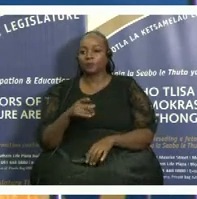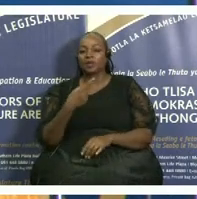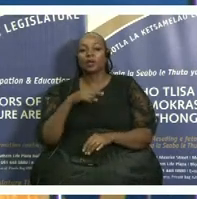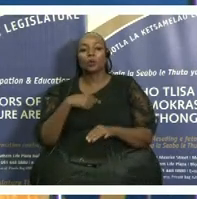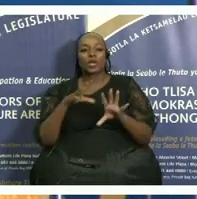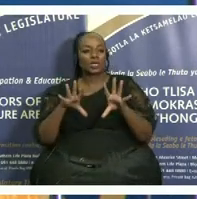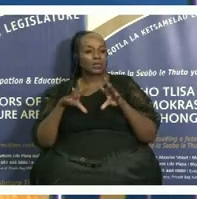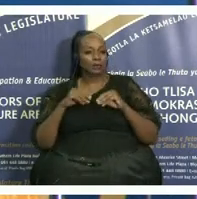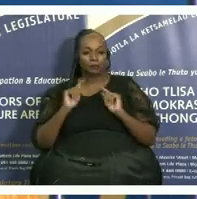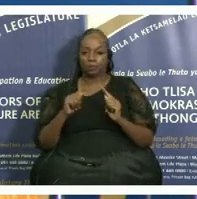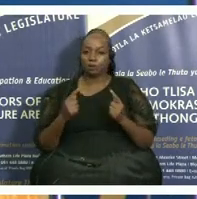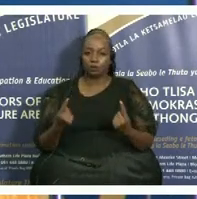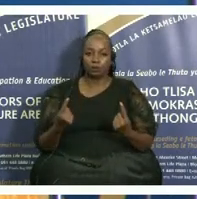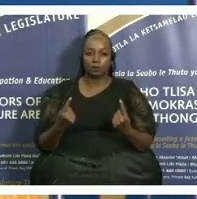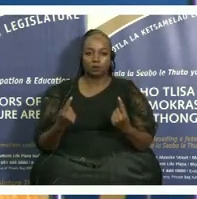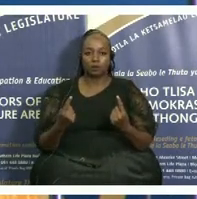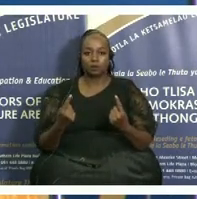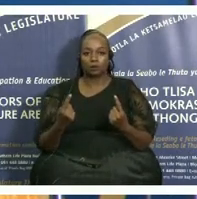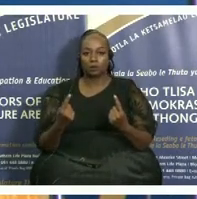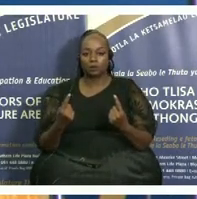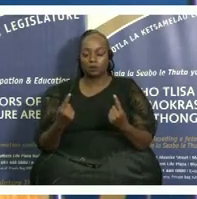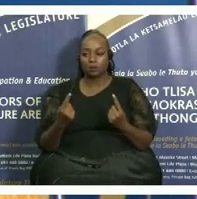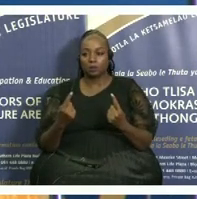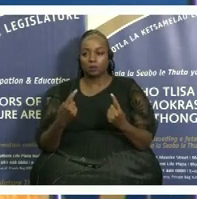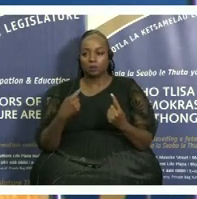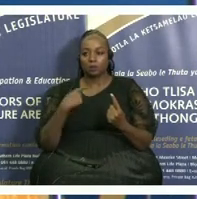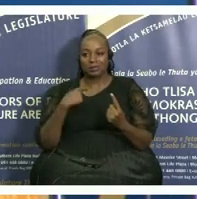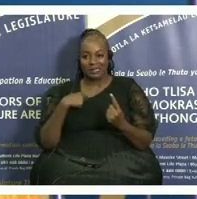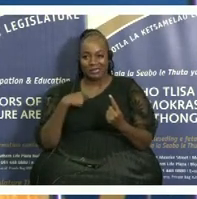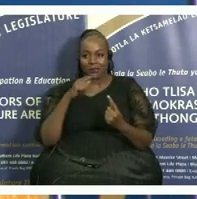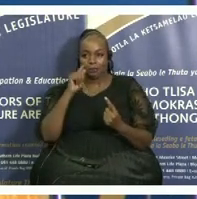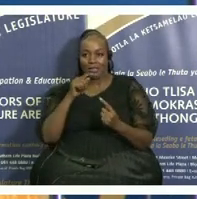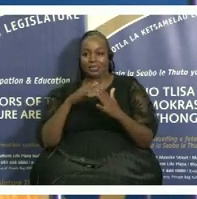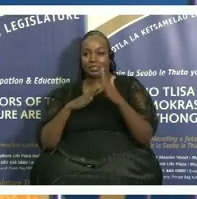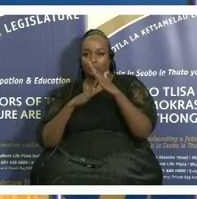this. This must come to an end.